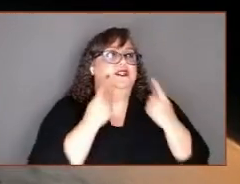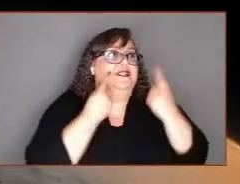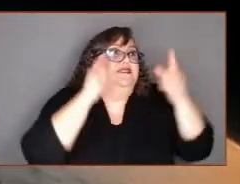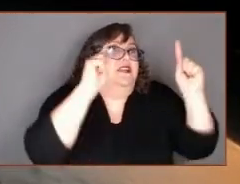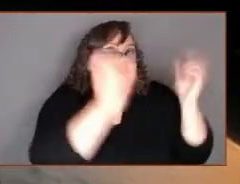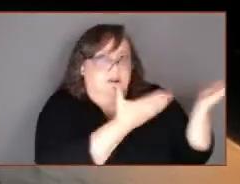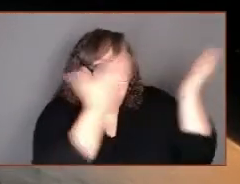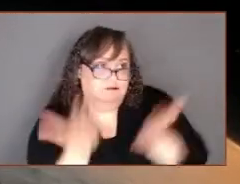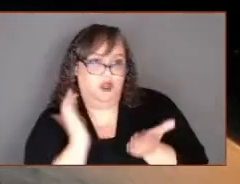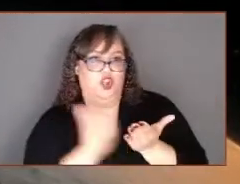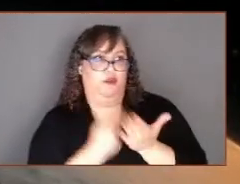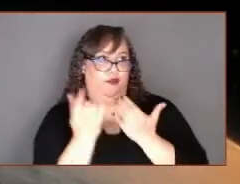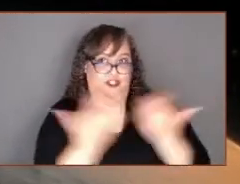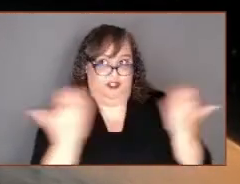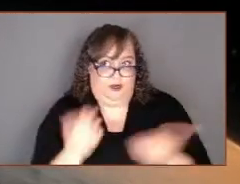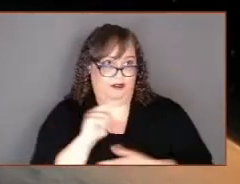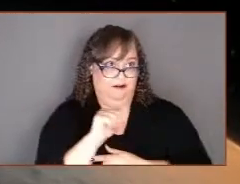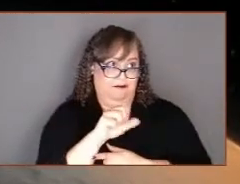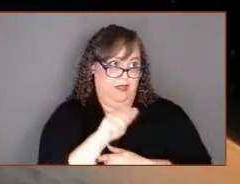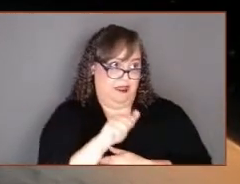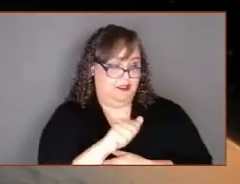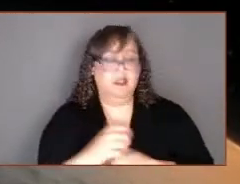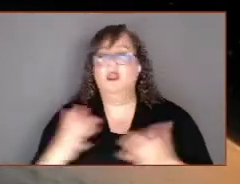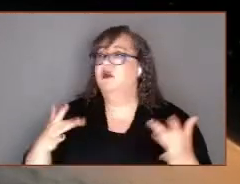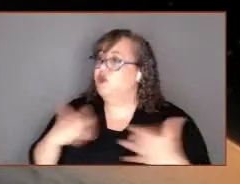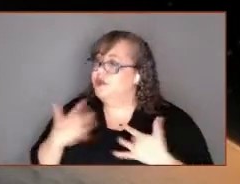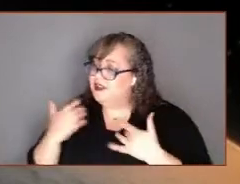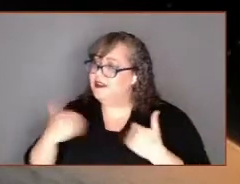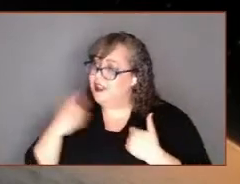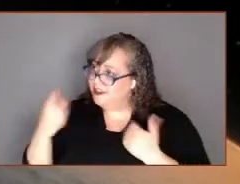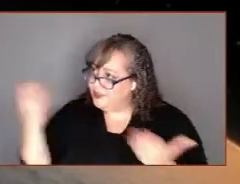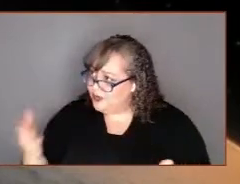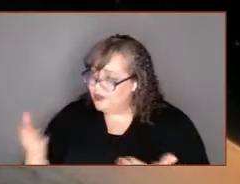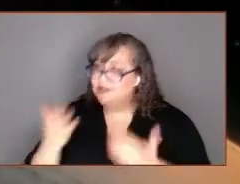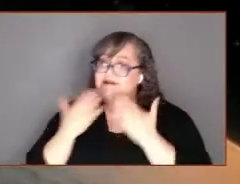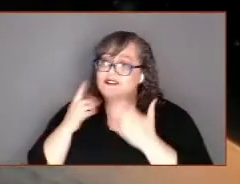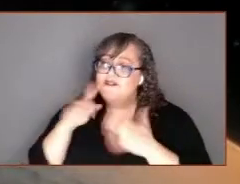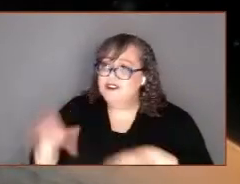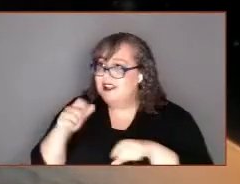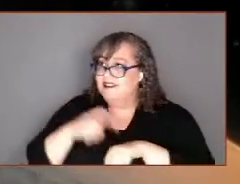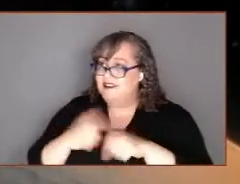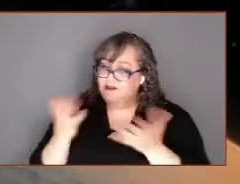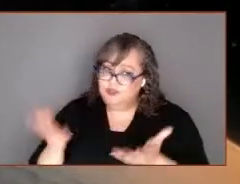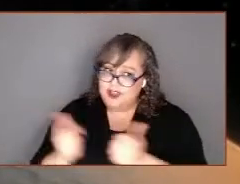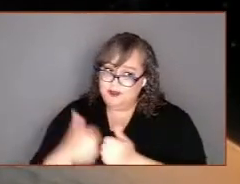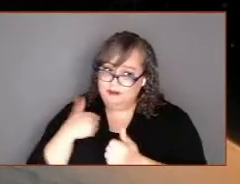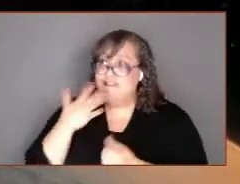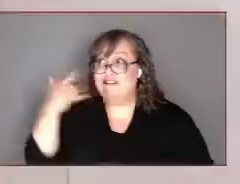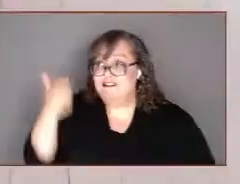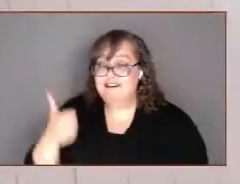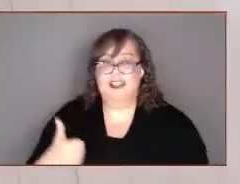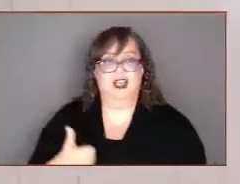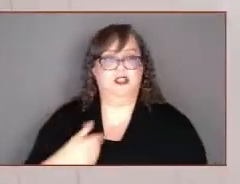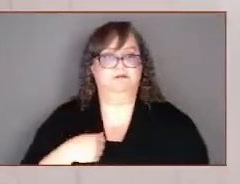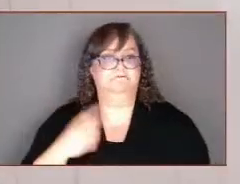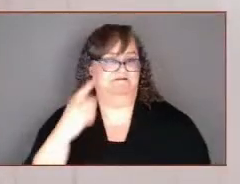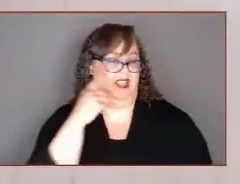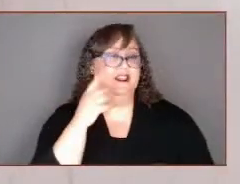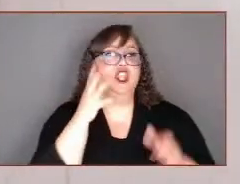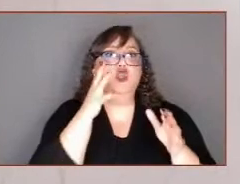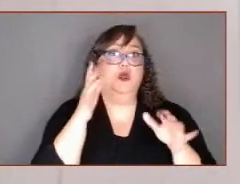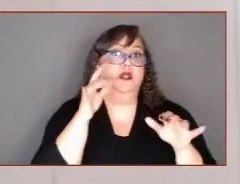Well, we're really excited to have you guys here. Thanks for taking the time. Good luck. I think you'll hear that common thread throughout this